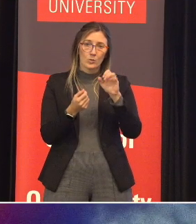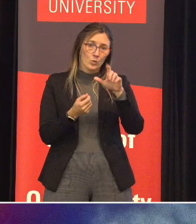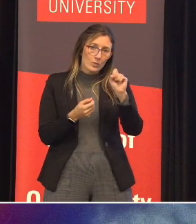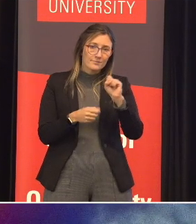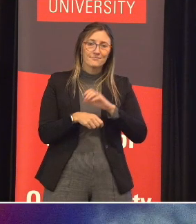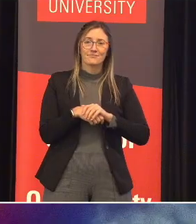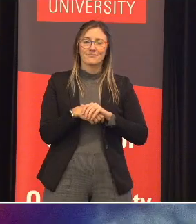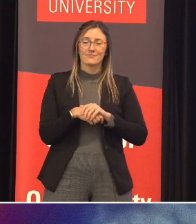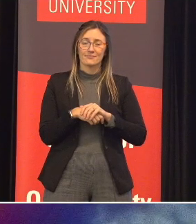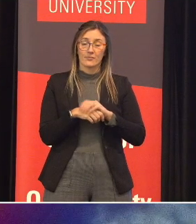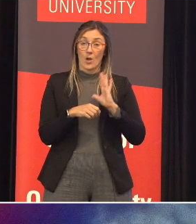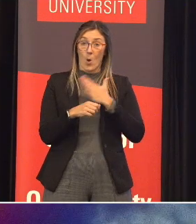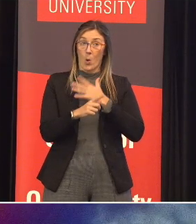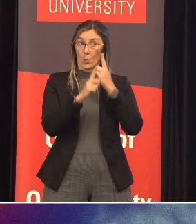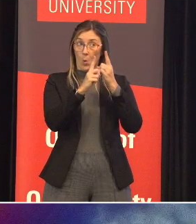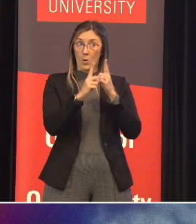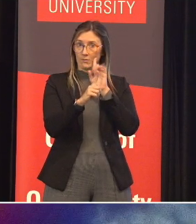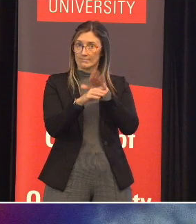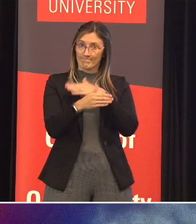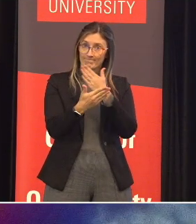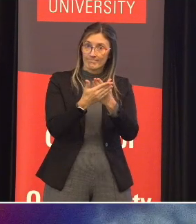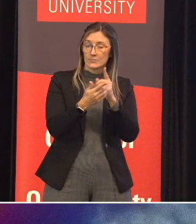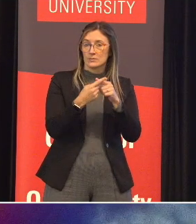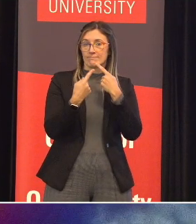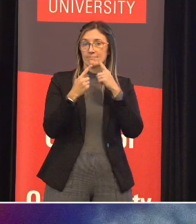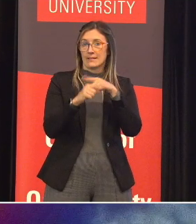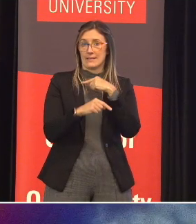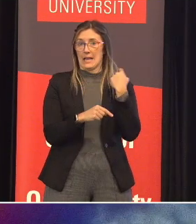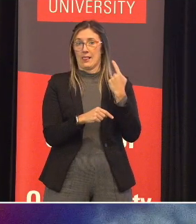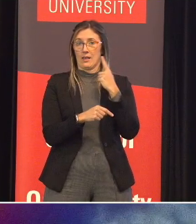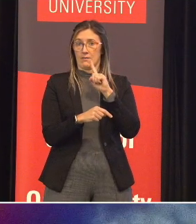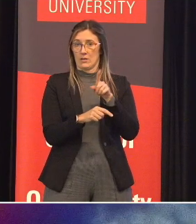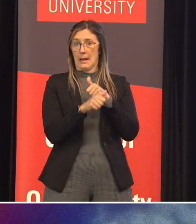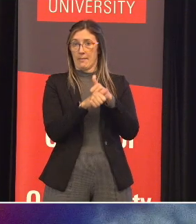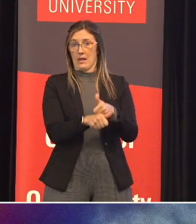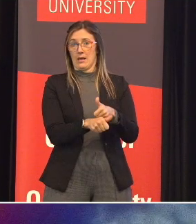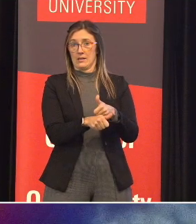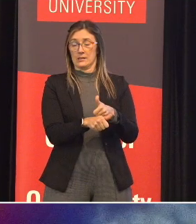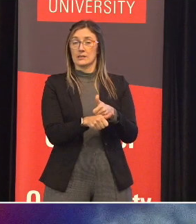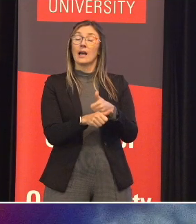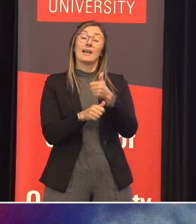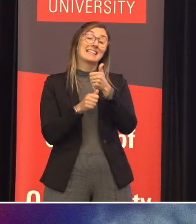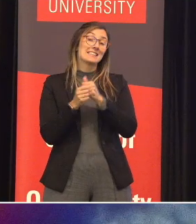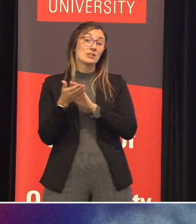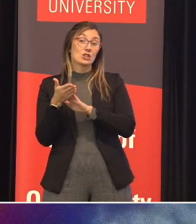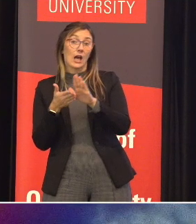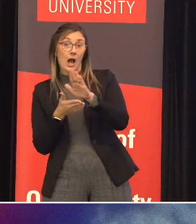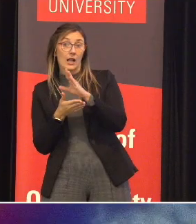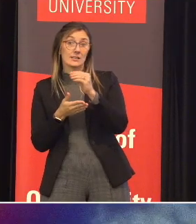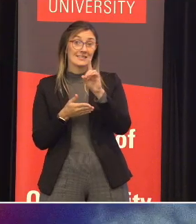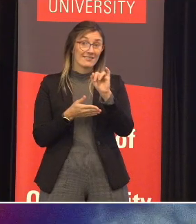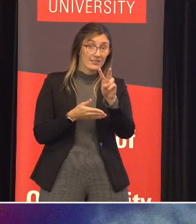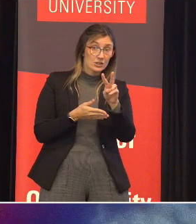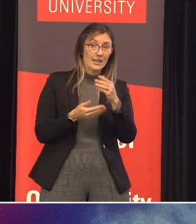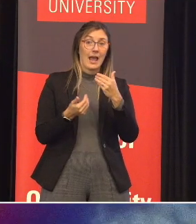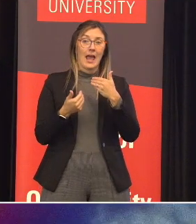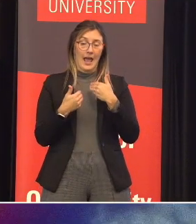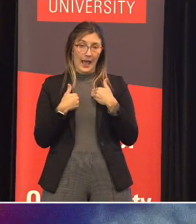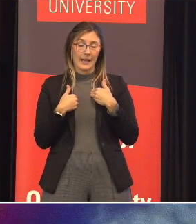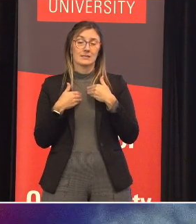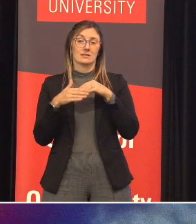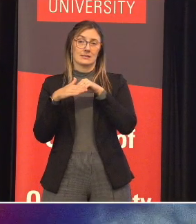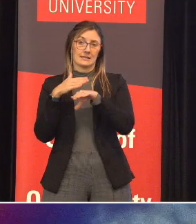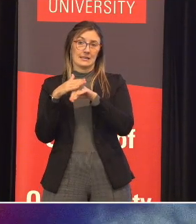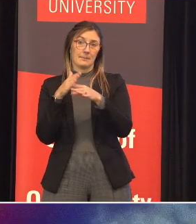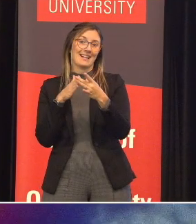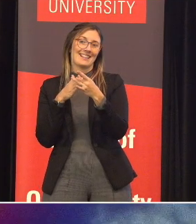to compliance, and then each college and division has a digital accessibility lead that is going to